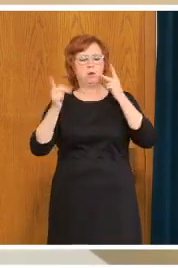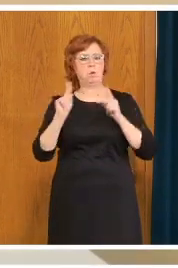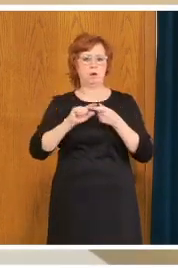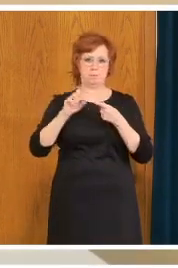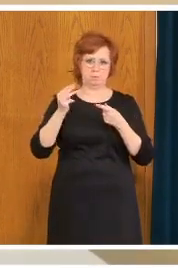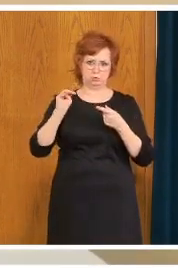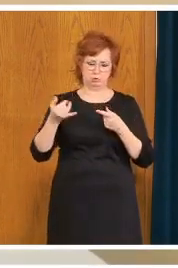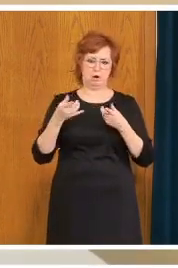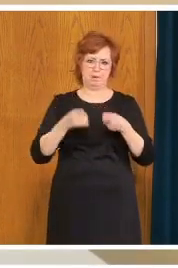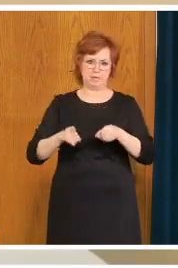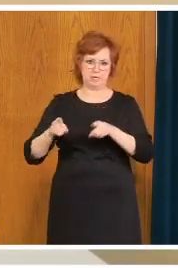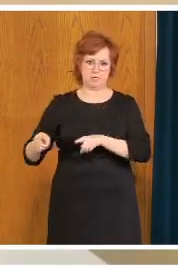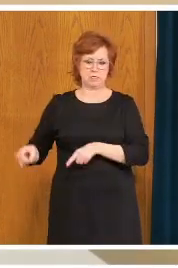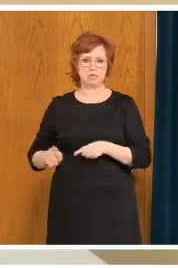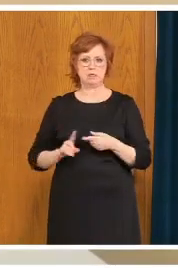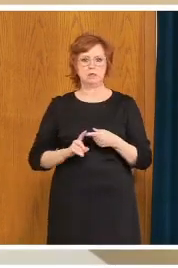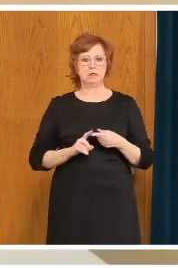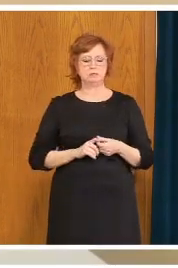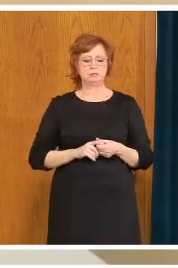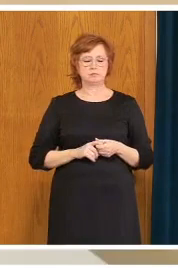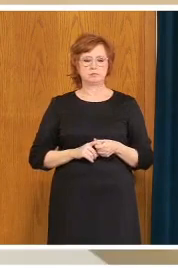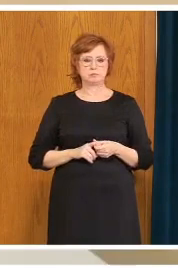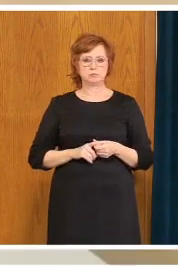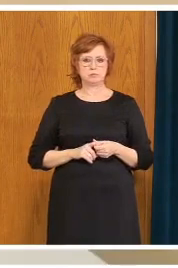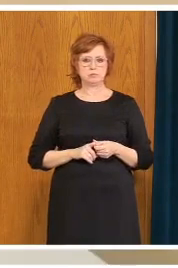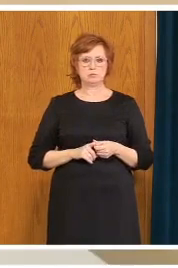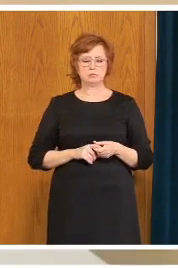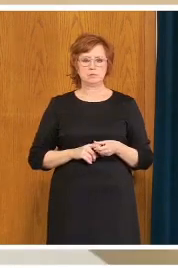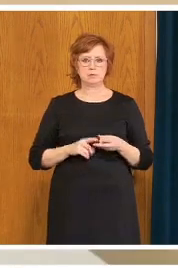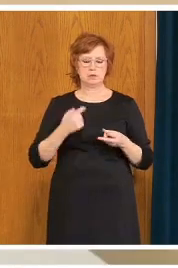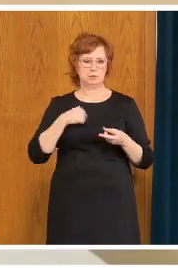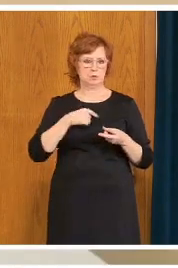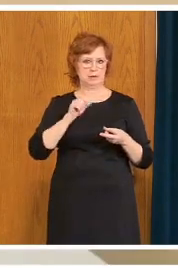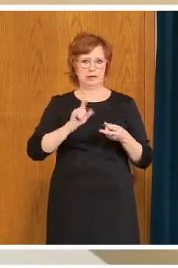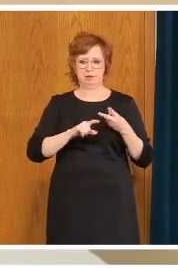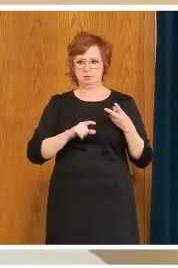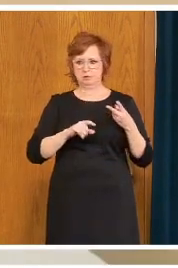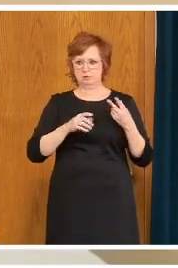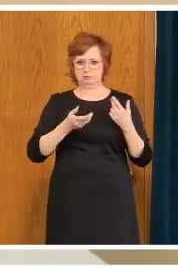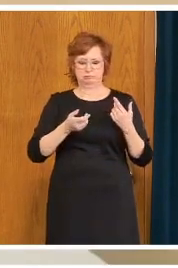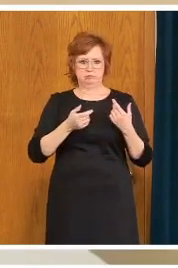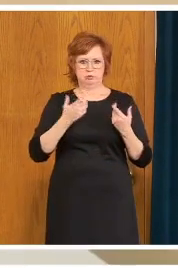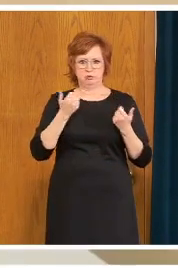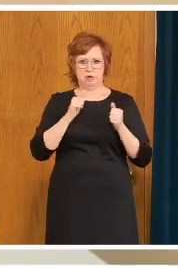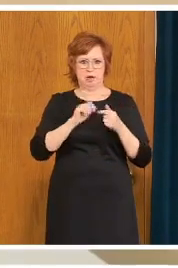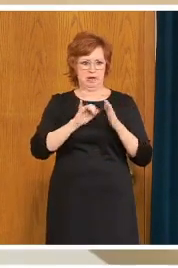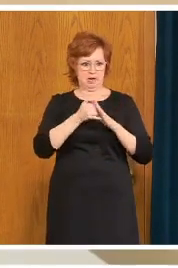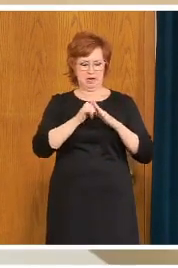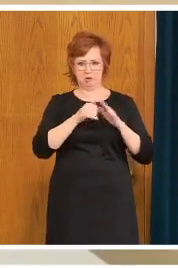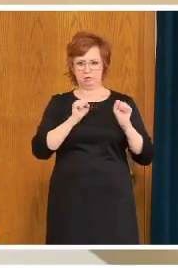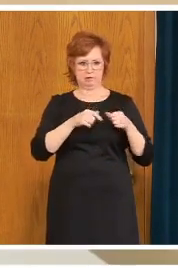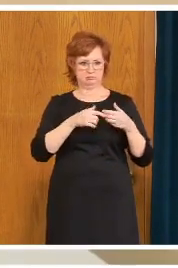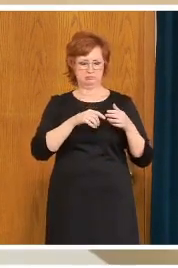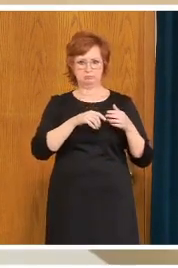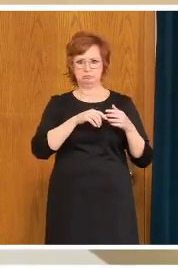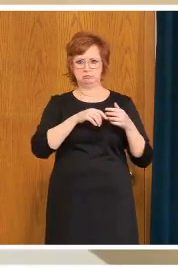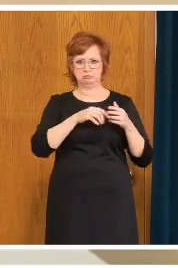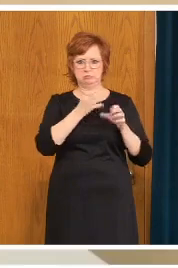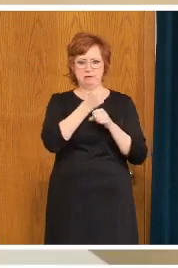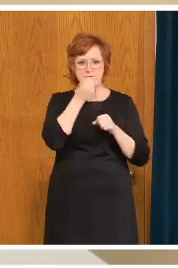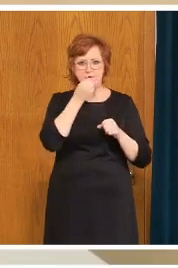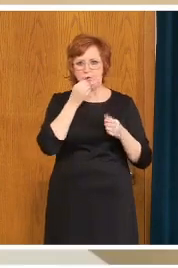the lowest risk way to either get something to eat or buy something we want locally, which